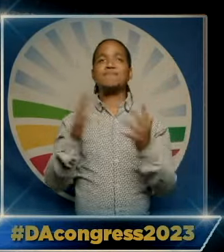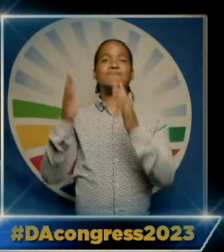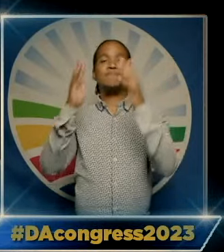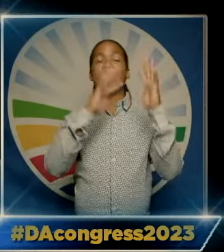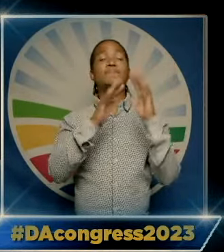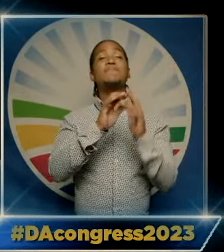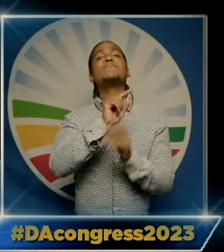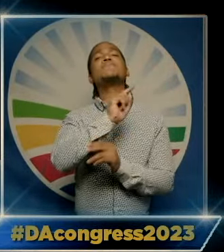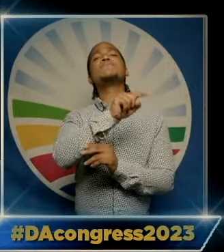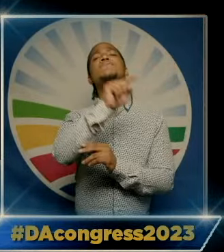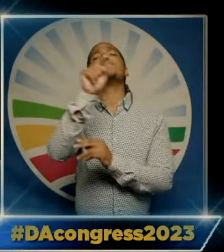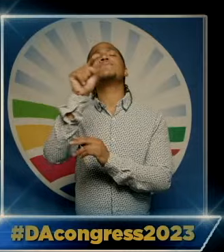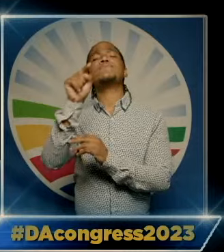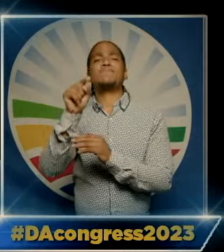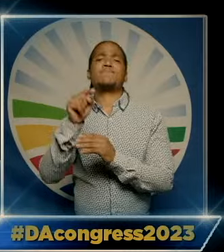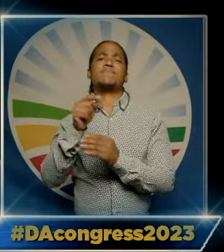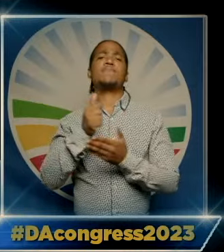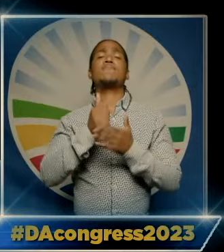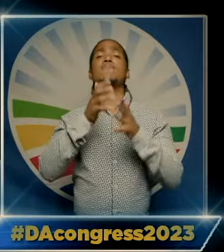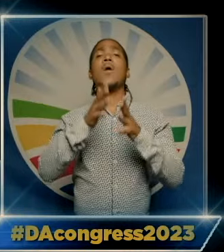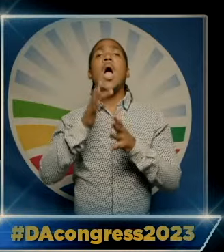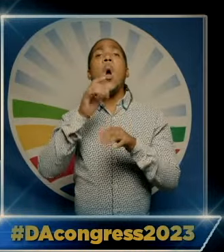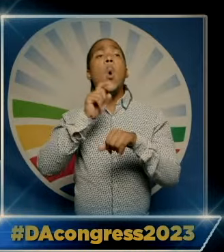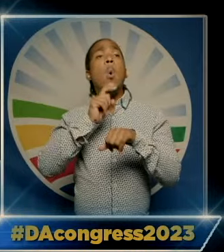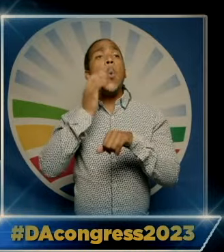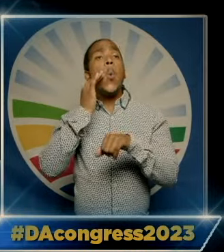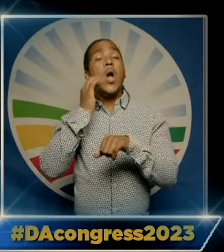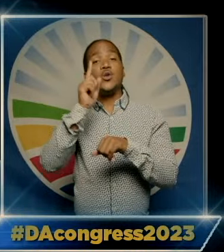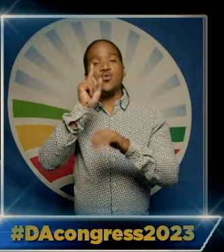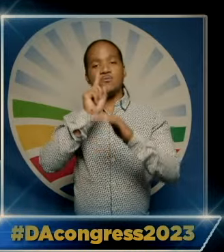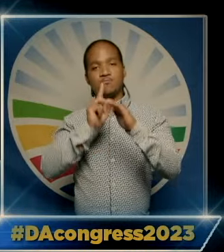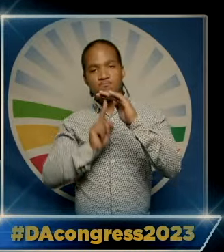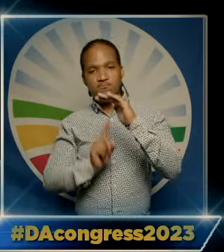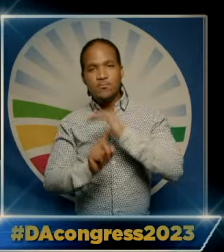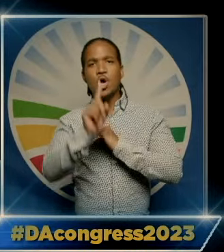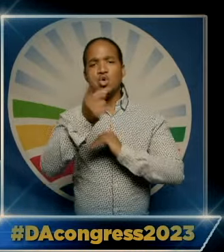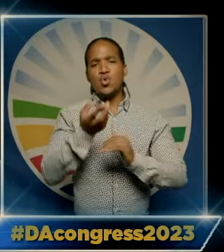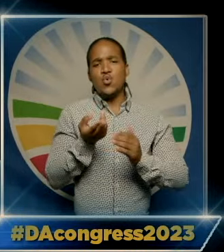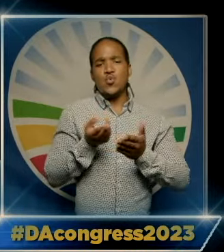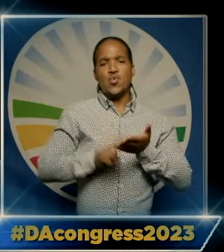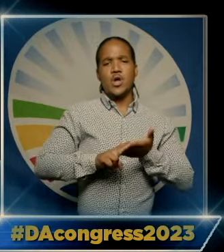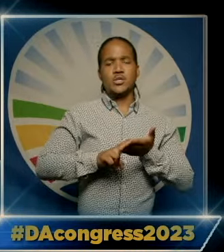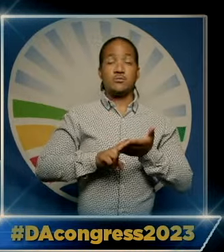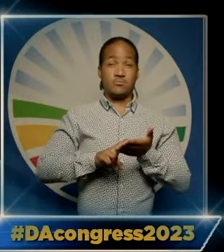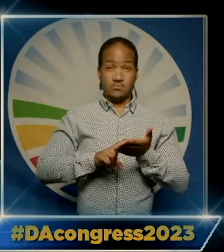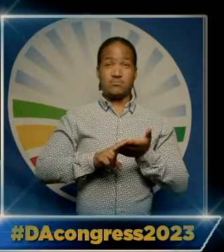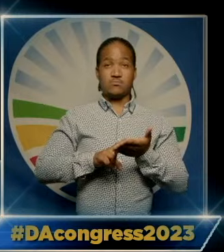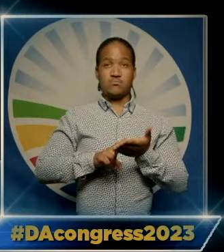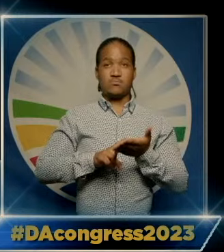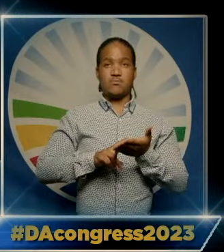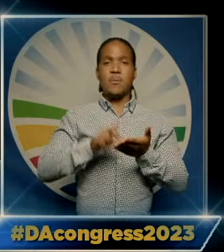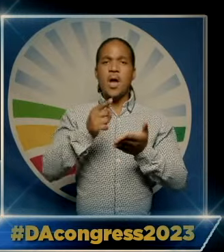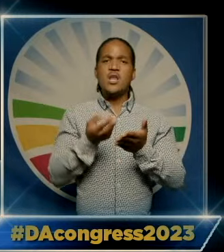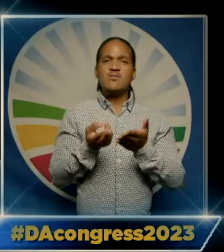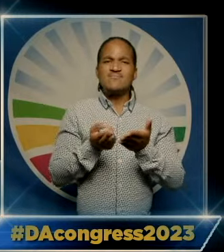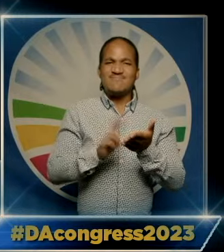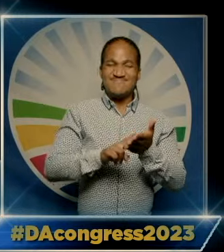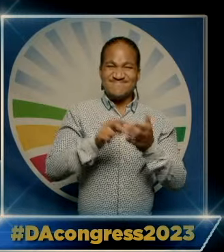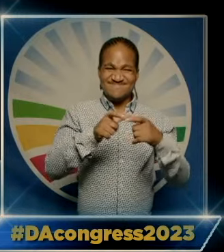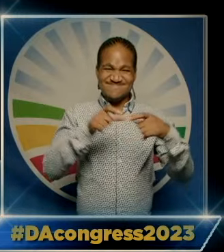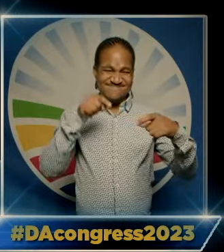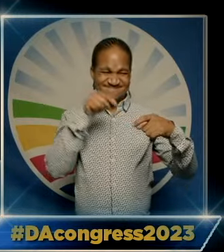Delegates, when you entered those gates, you signed your registration slip. But it was more than just